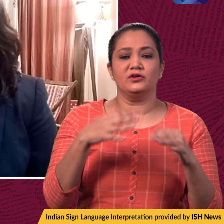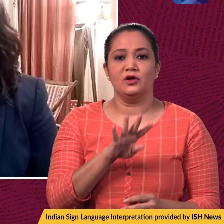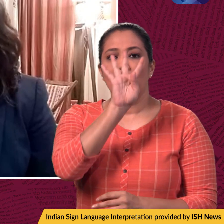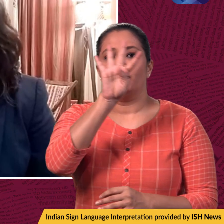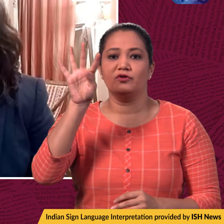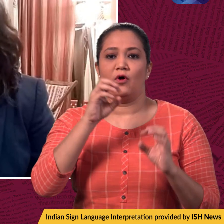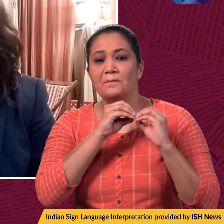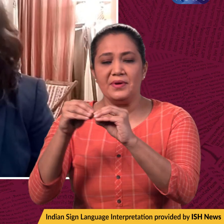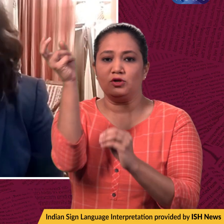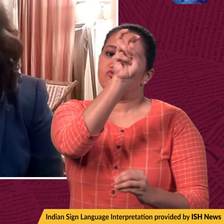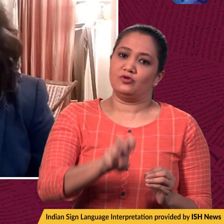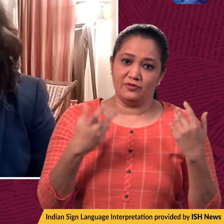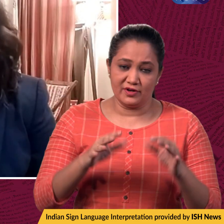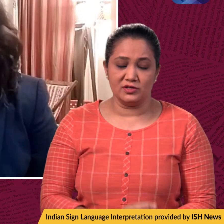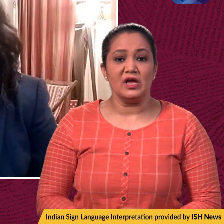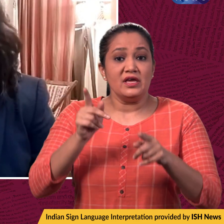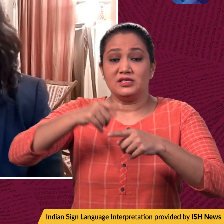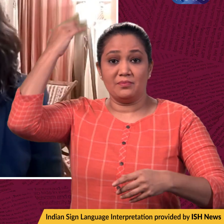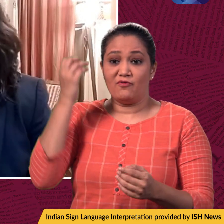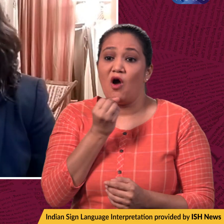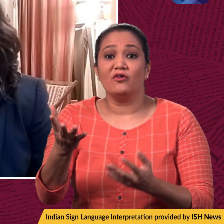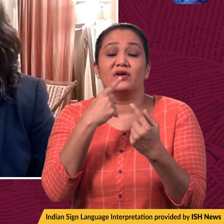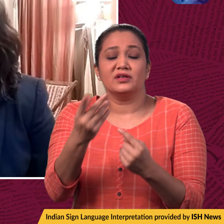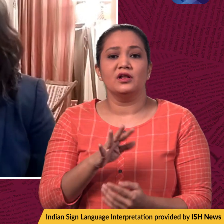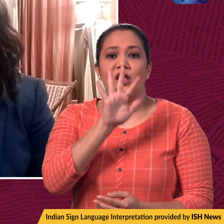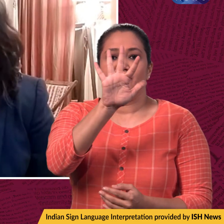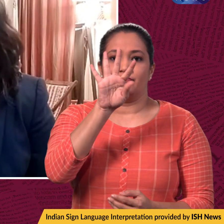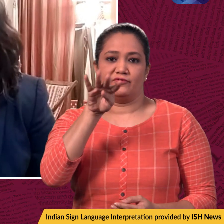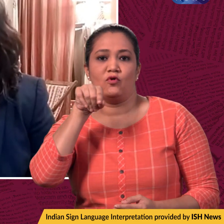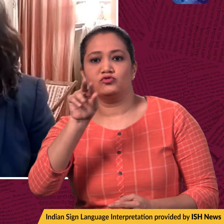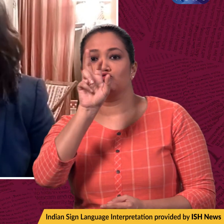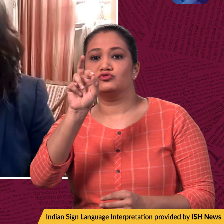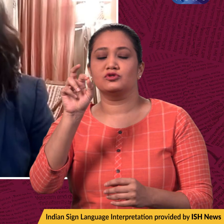for $44 billion, sticking to his offer of